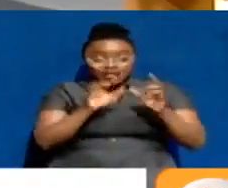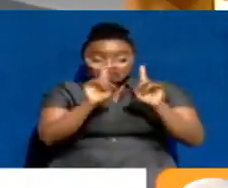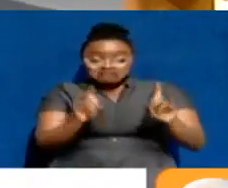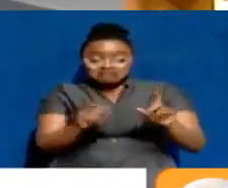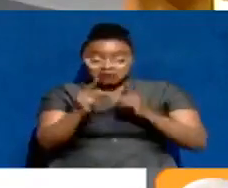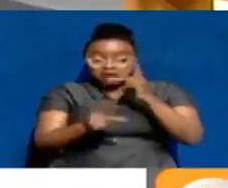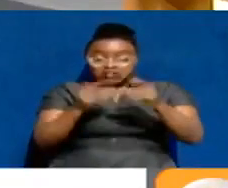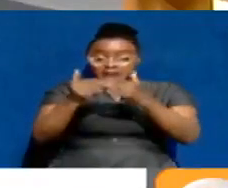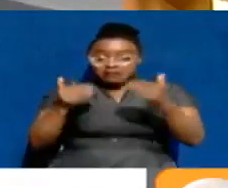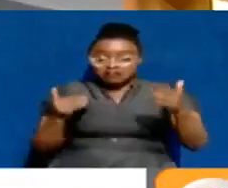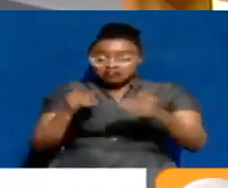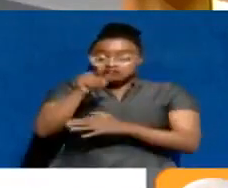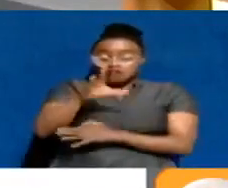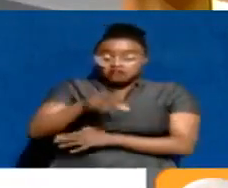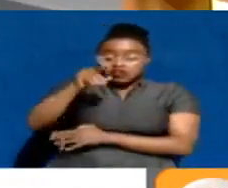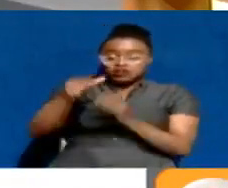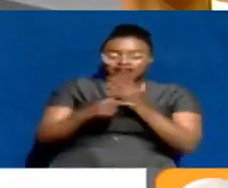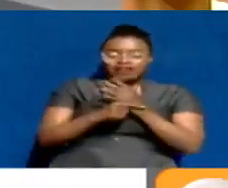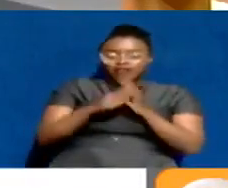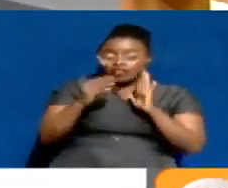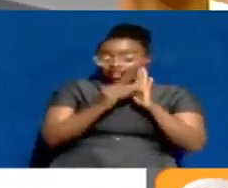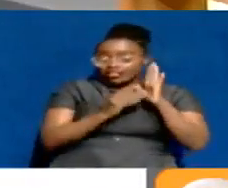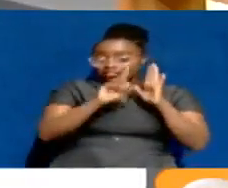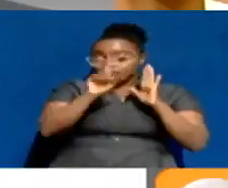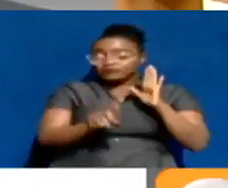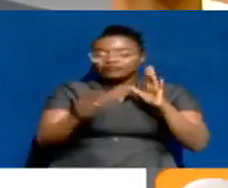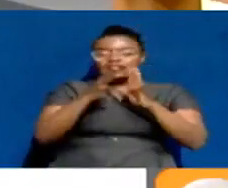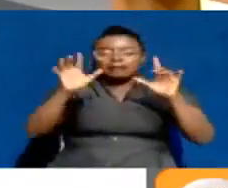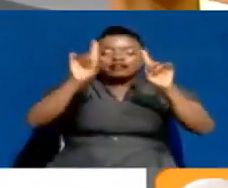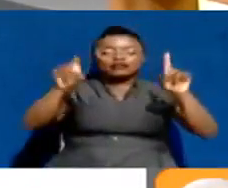of these processes before you found your name on that list? That is the big question tonight.